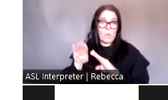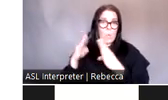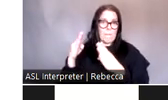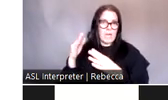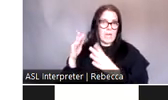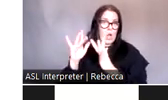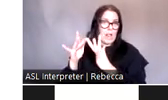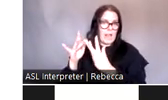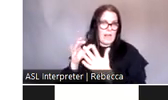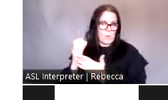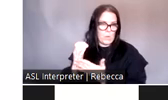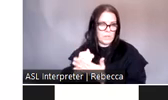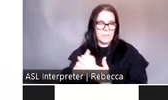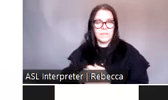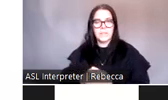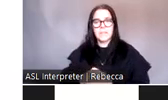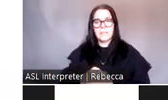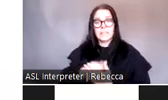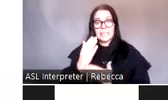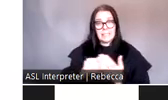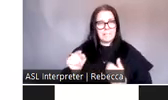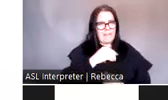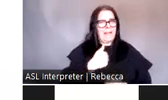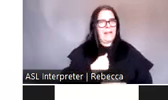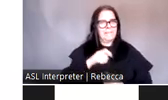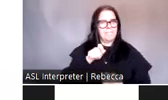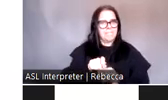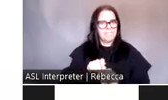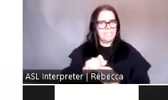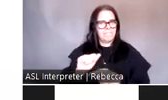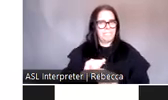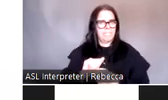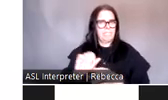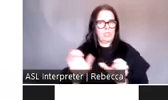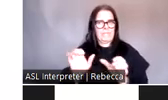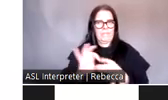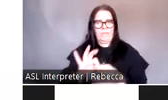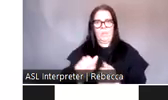them have some kind of a certification attached to them.